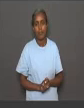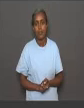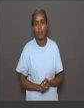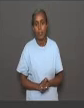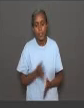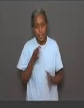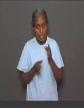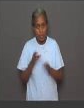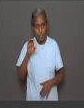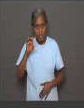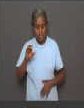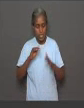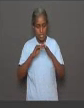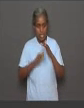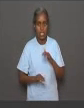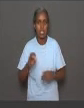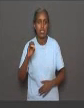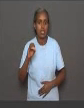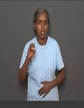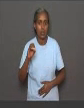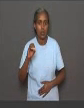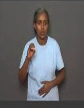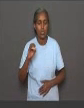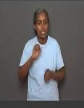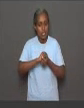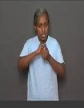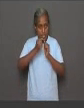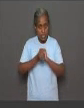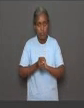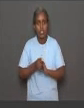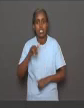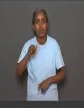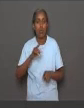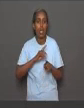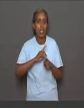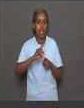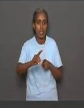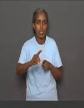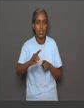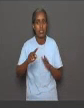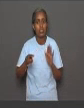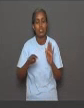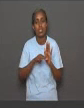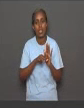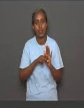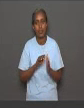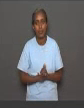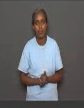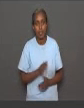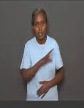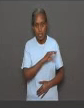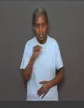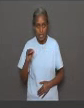If c is less than 0, the shift in the y direction is negative,